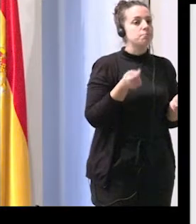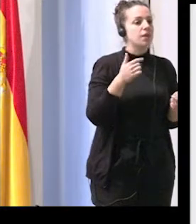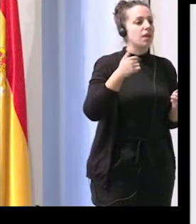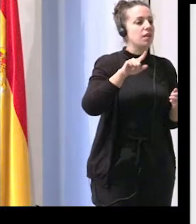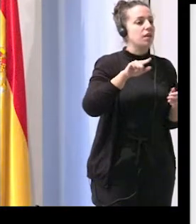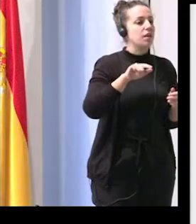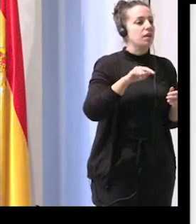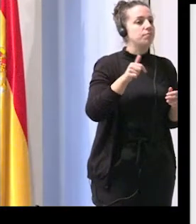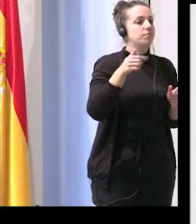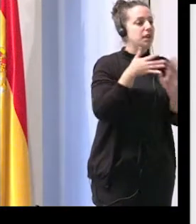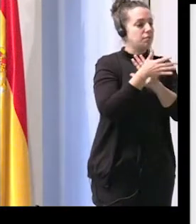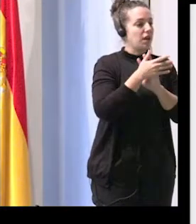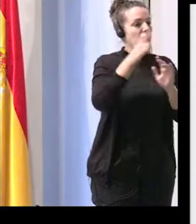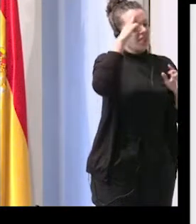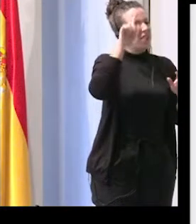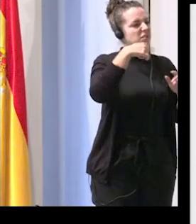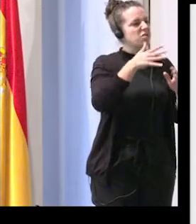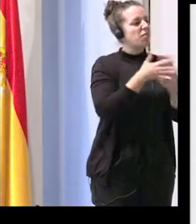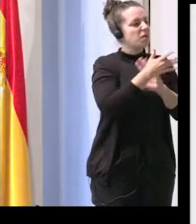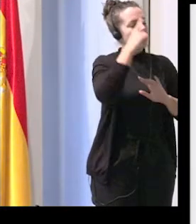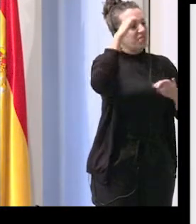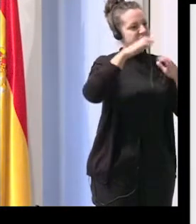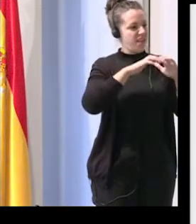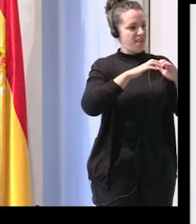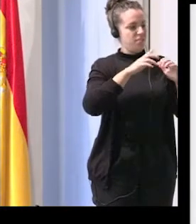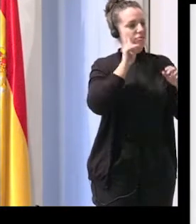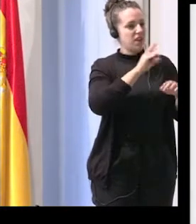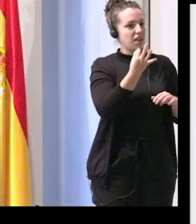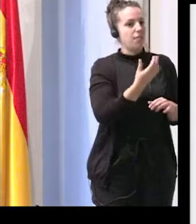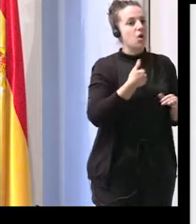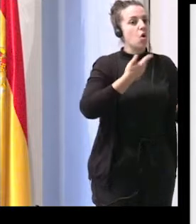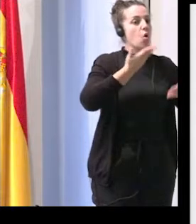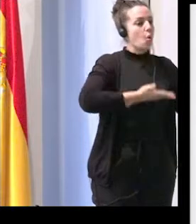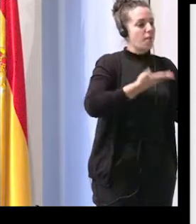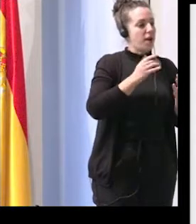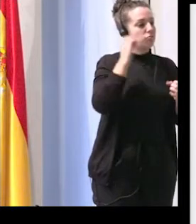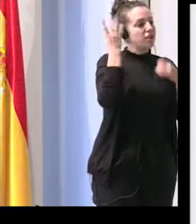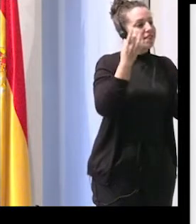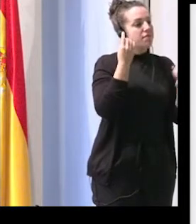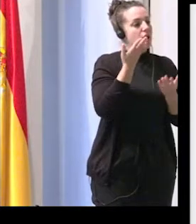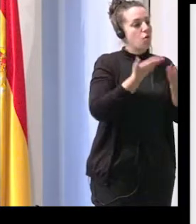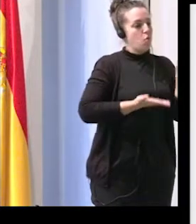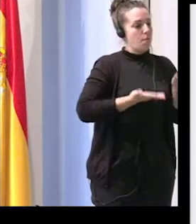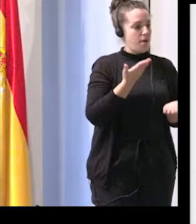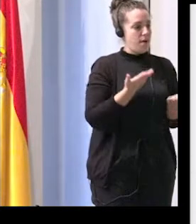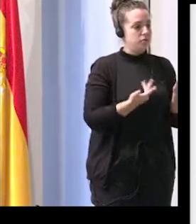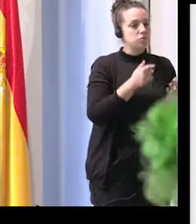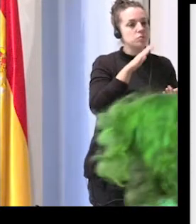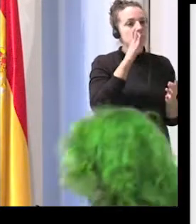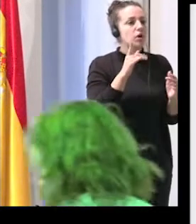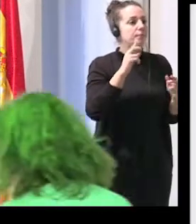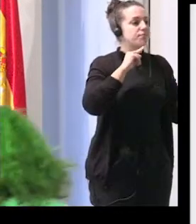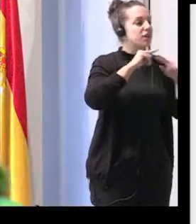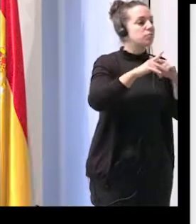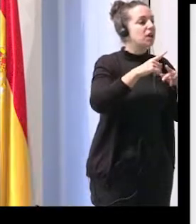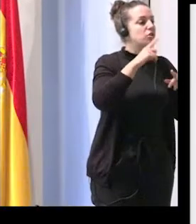we compared the activity just in response to simple sounds. The children were